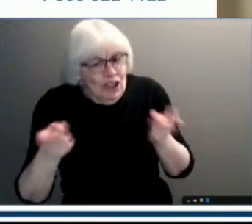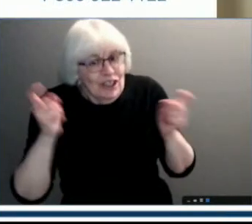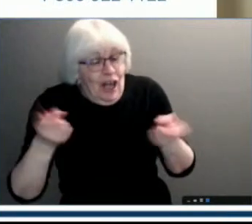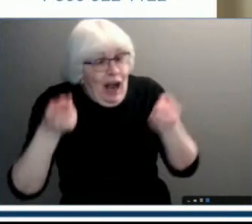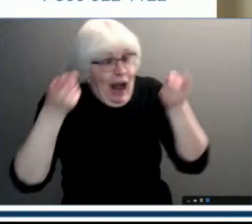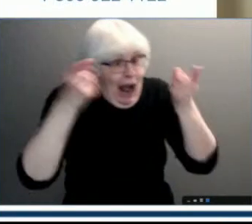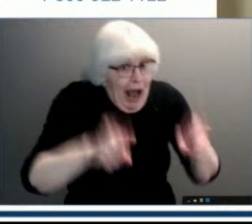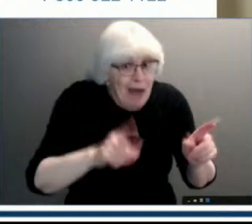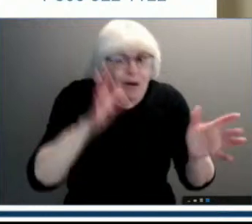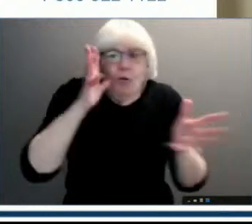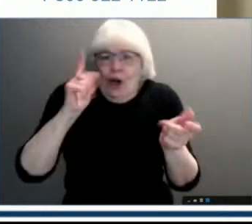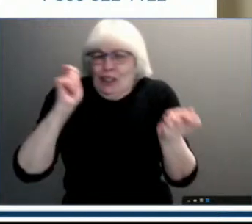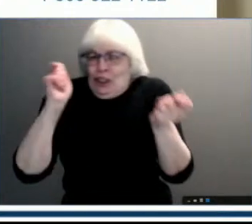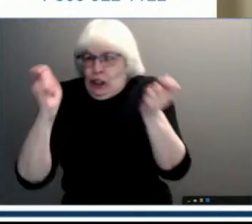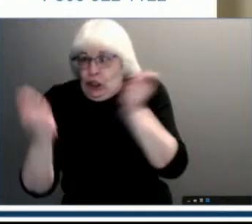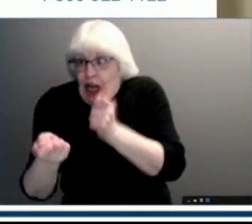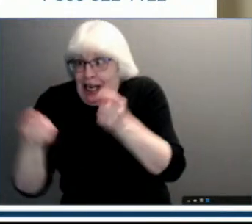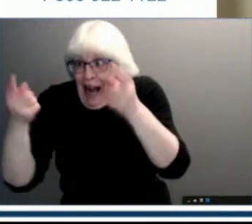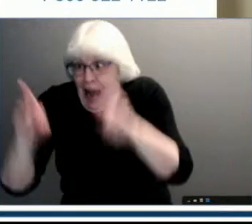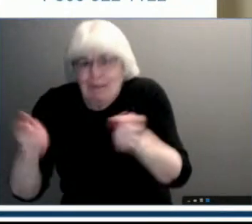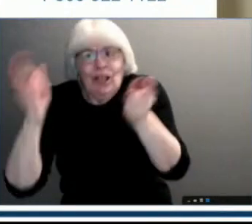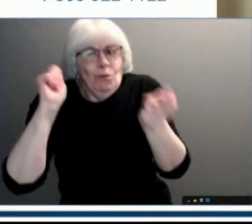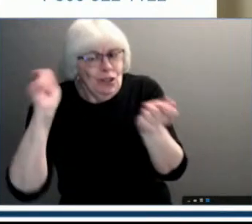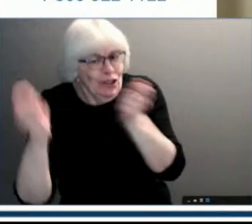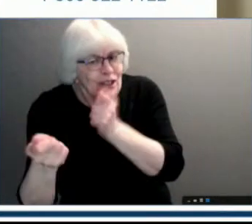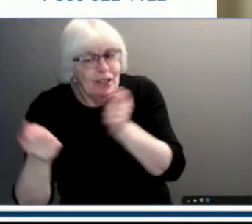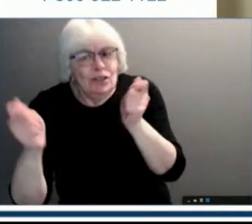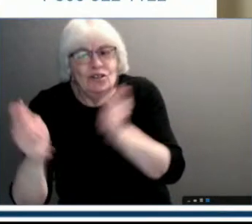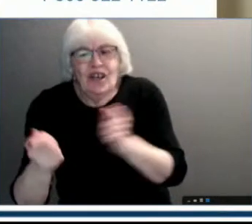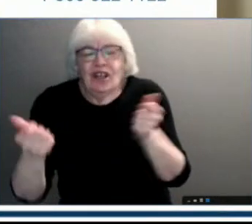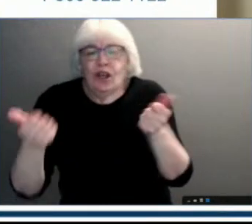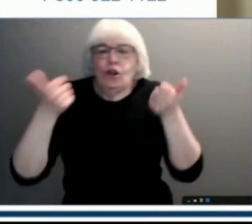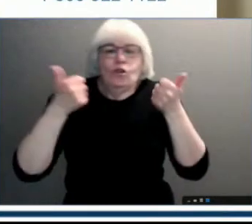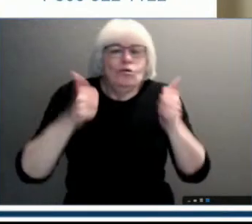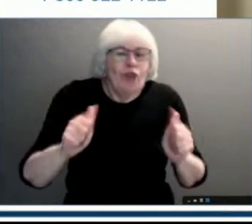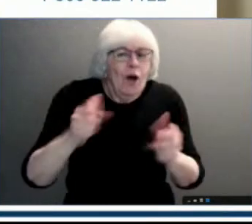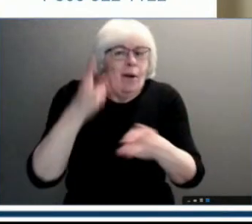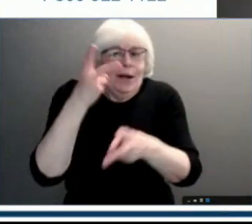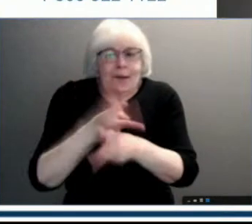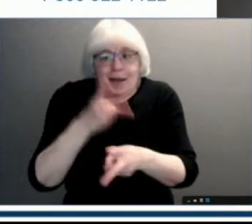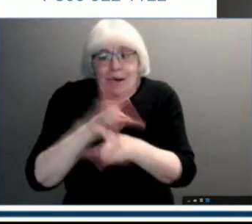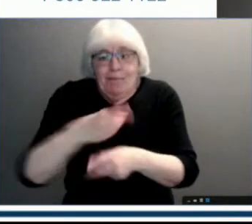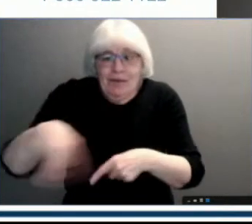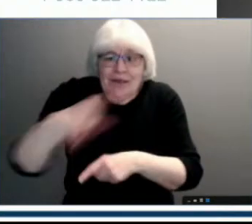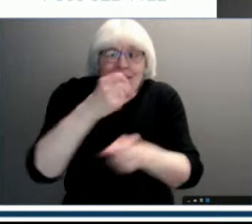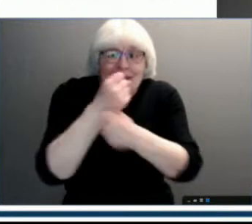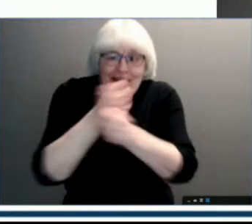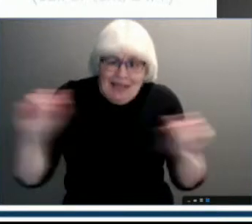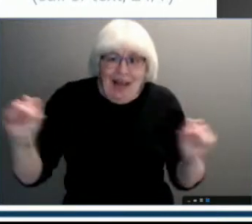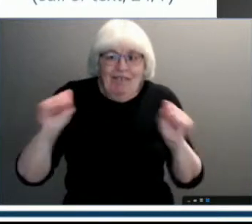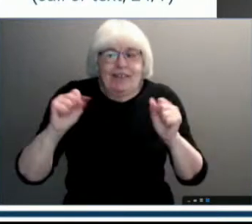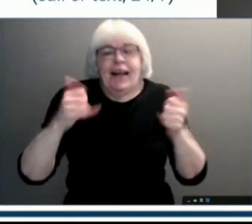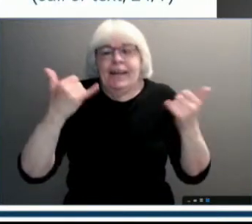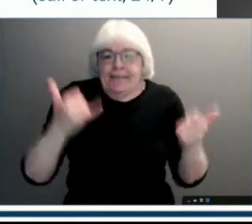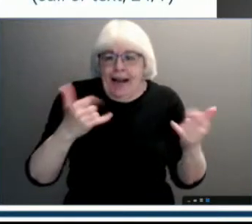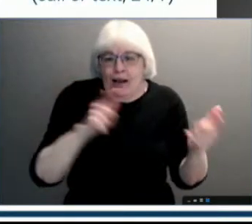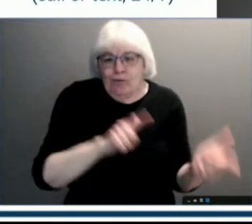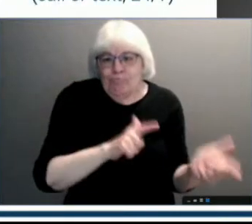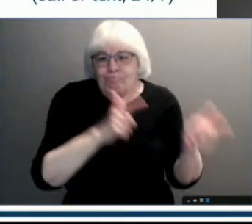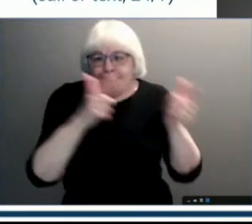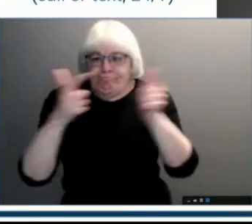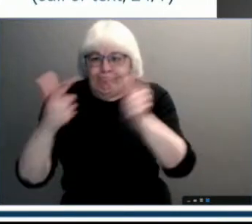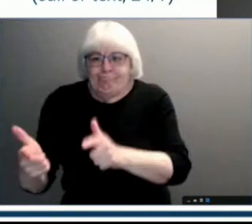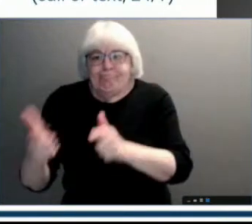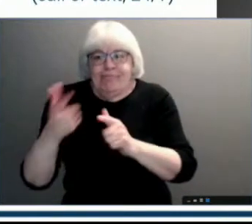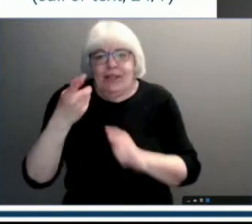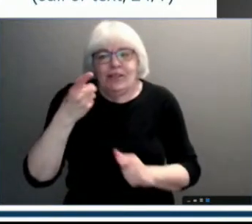that there's a lot happening to keep you safe. So over to you, Dr. Strang. Well, thank you very much, Premier, and good afternoon